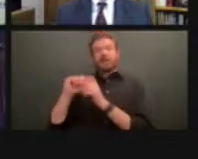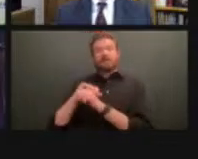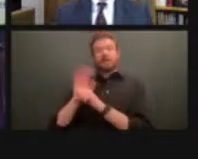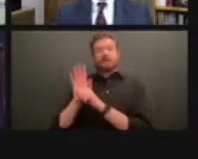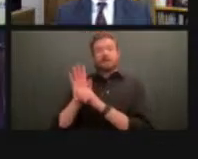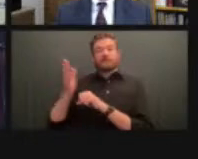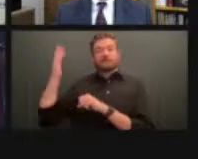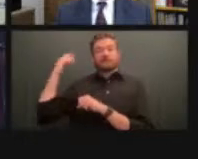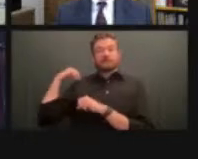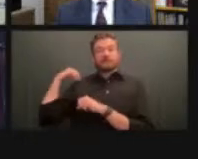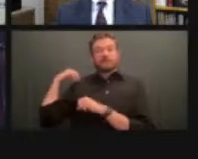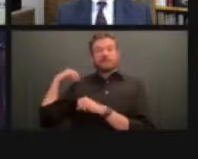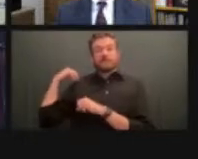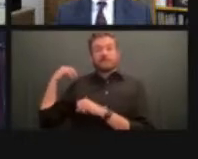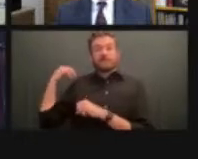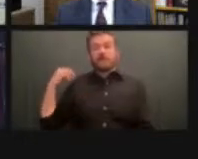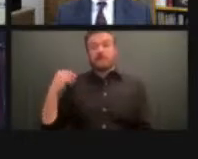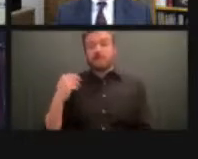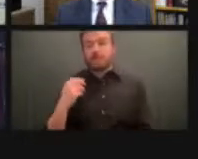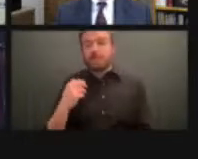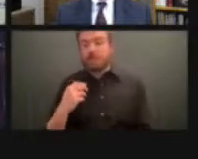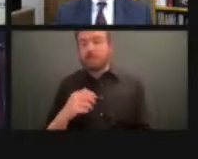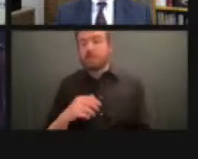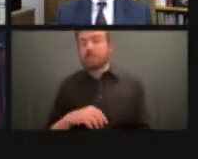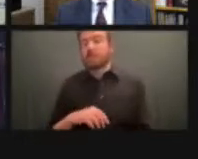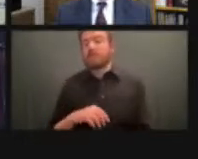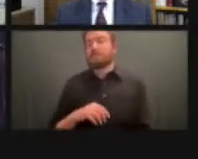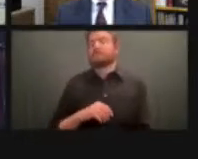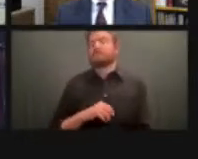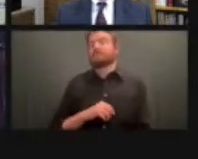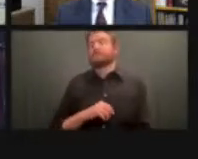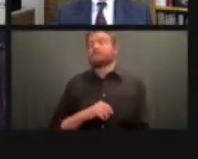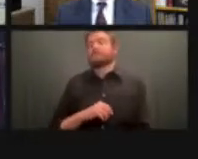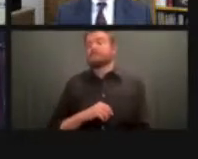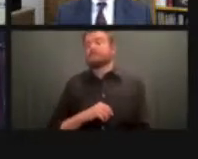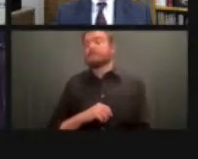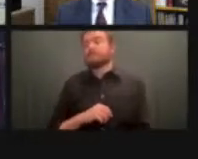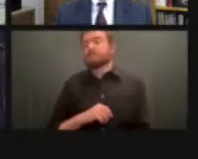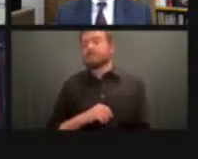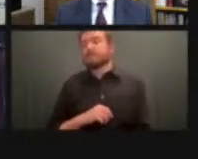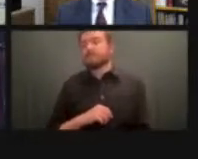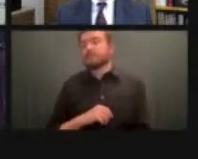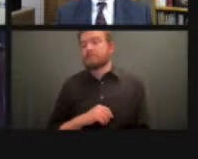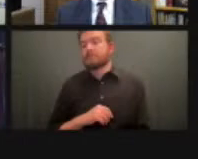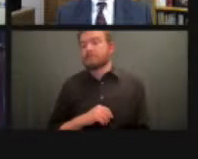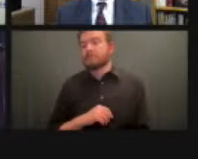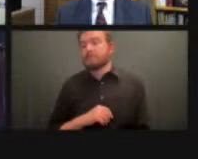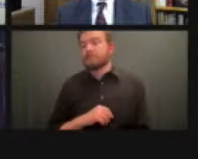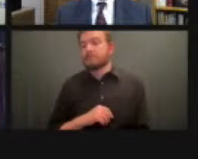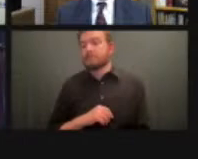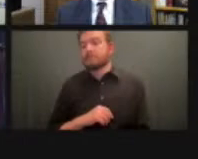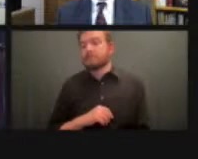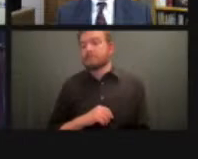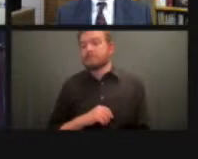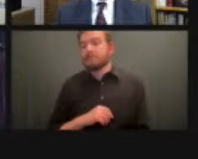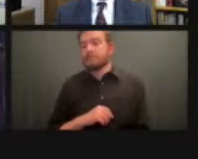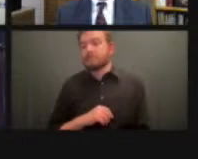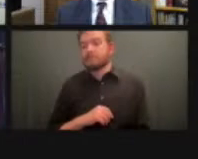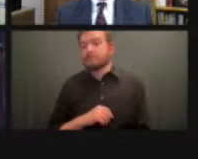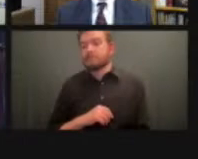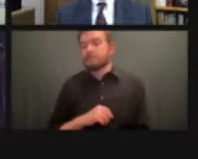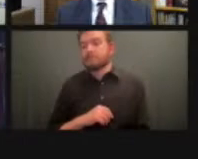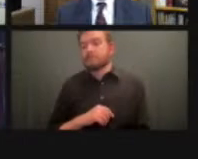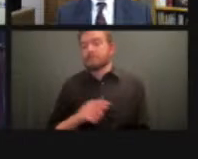May of 2020, Kathy on the left had a double knee replacement. Her husband,